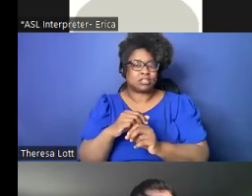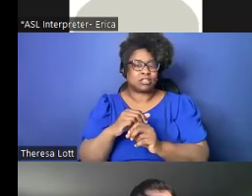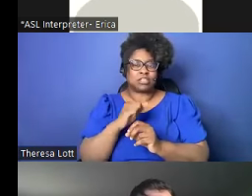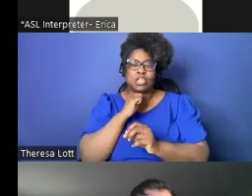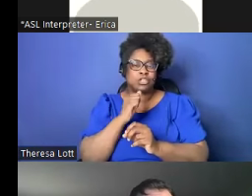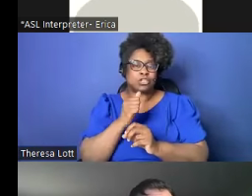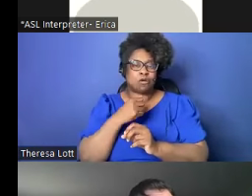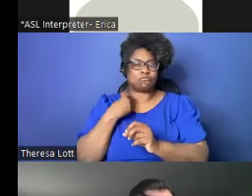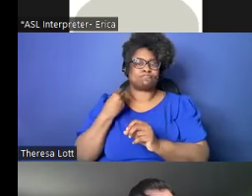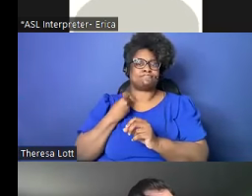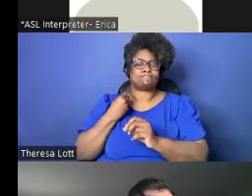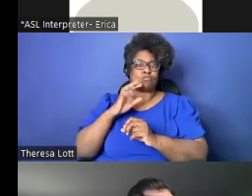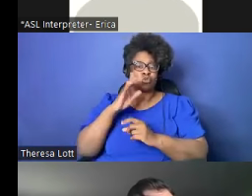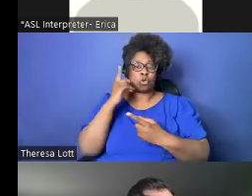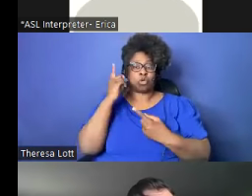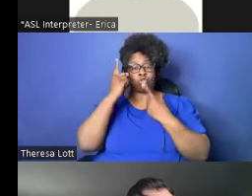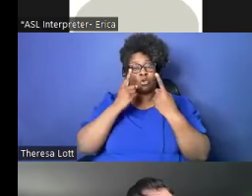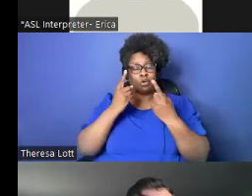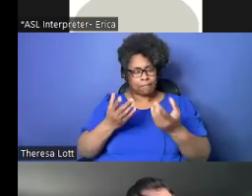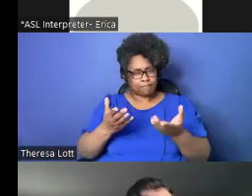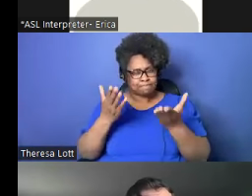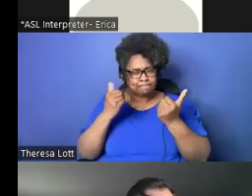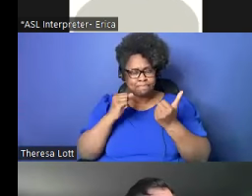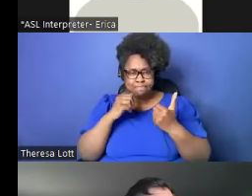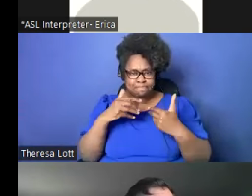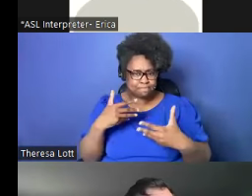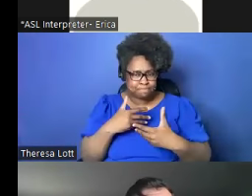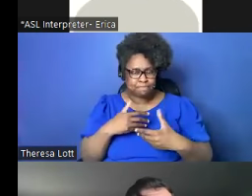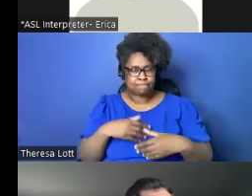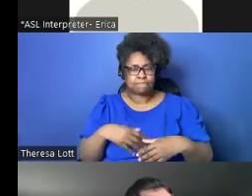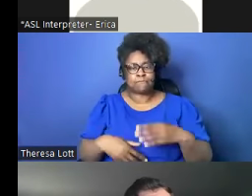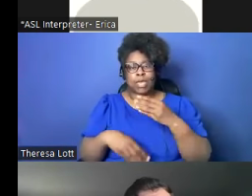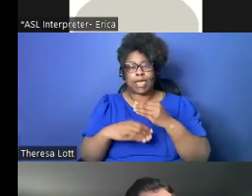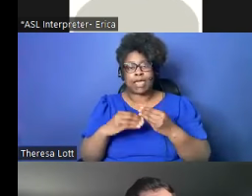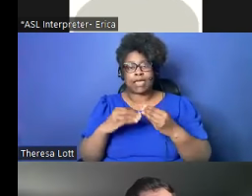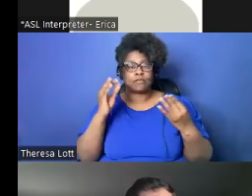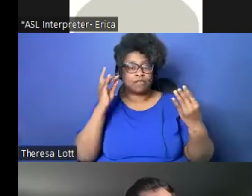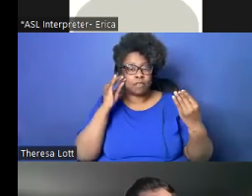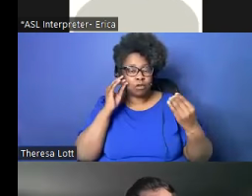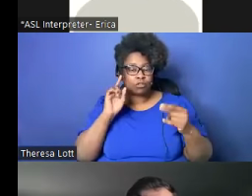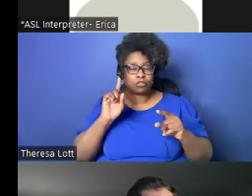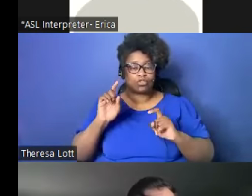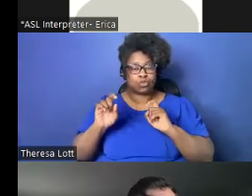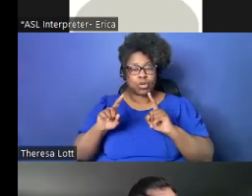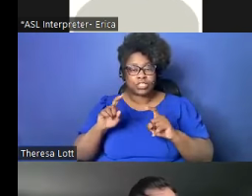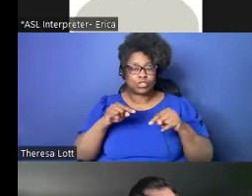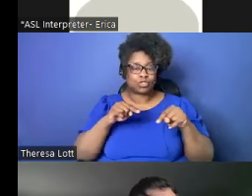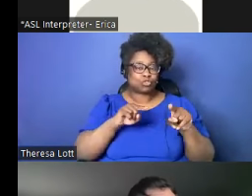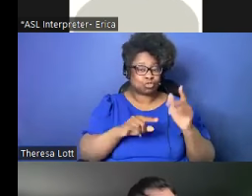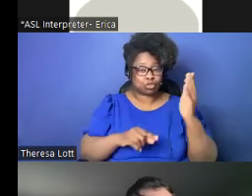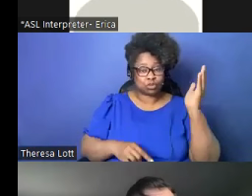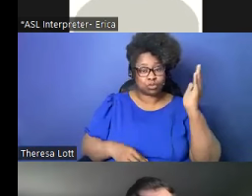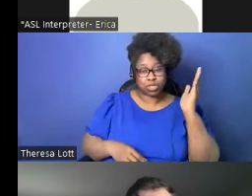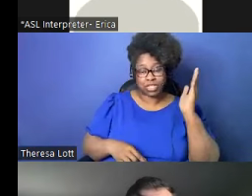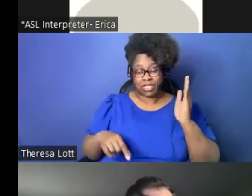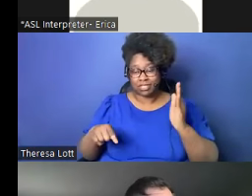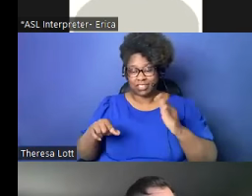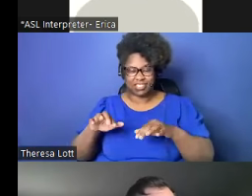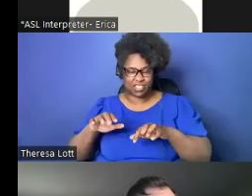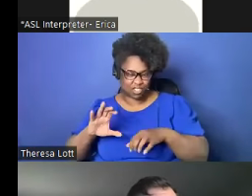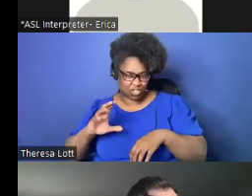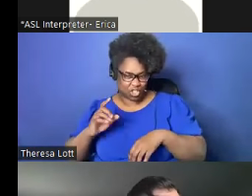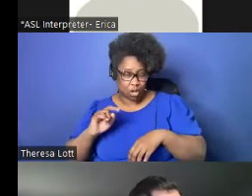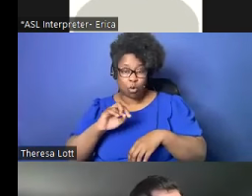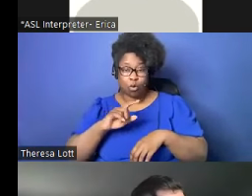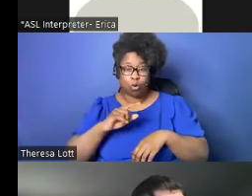thoughts, and please feel free to add thoughts and questions to the chat throughout, or raise your hand and chime in